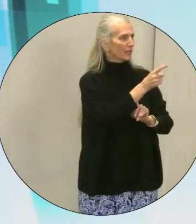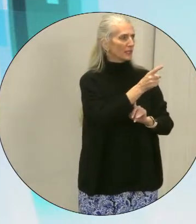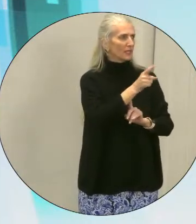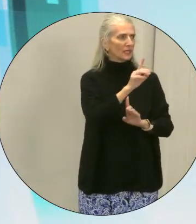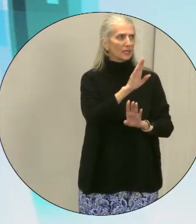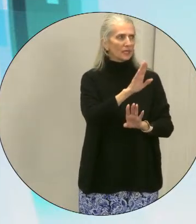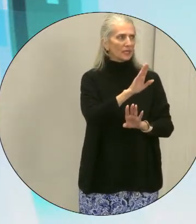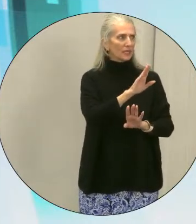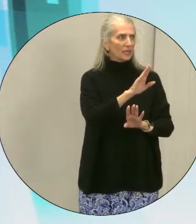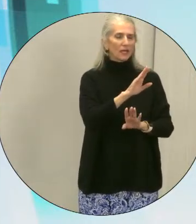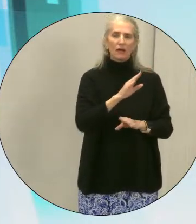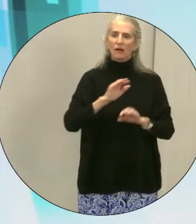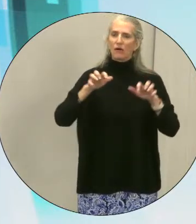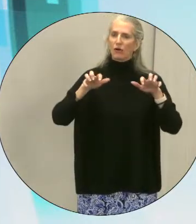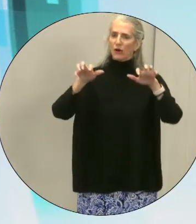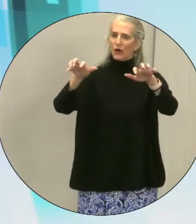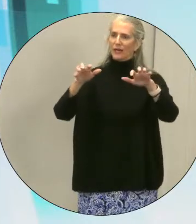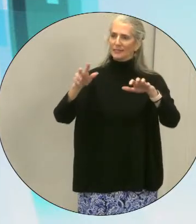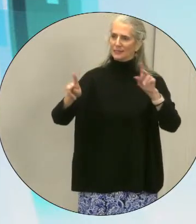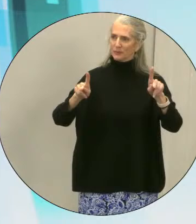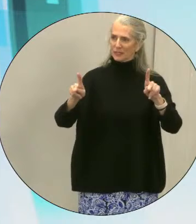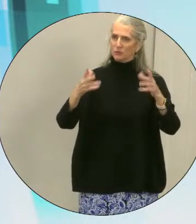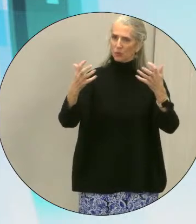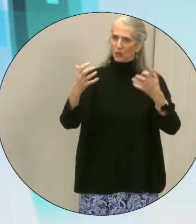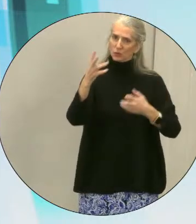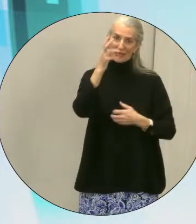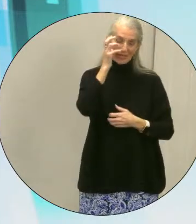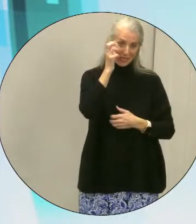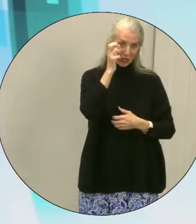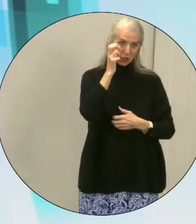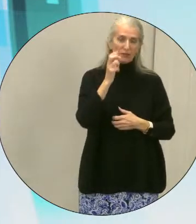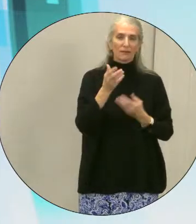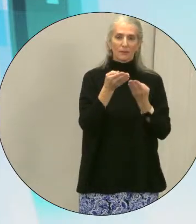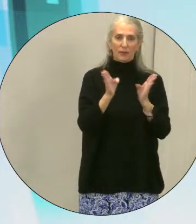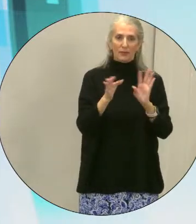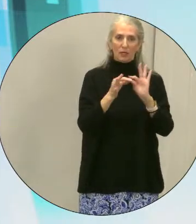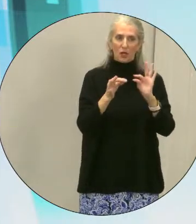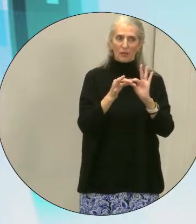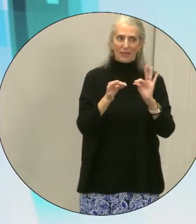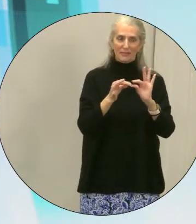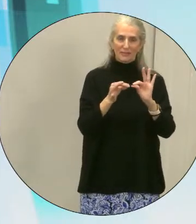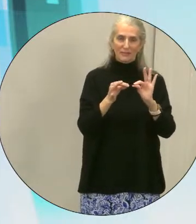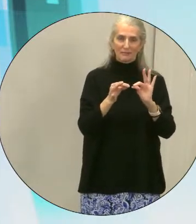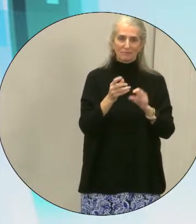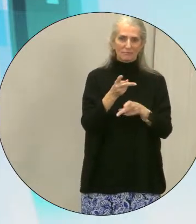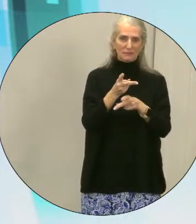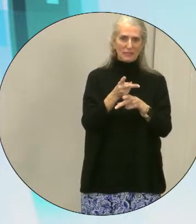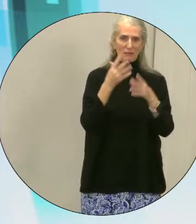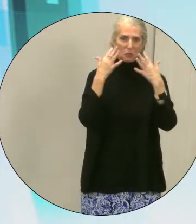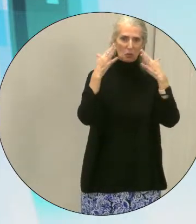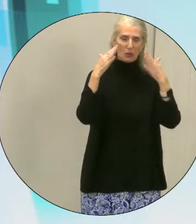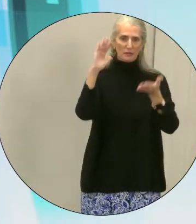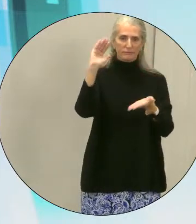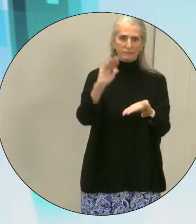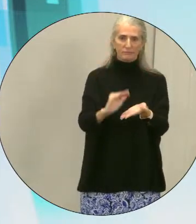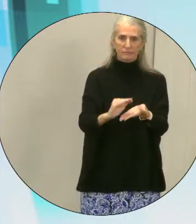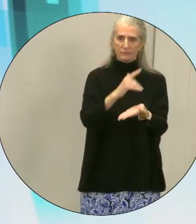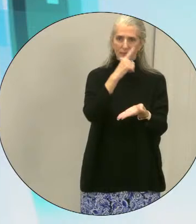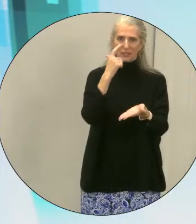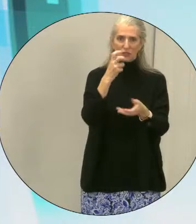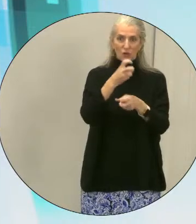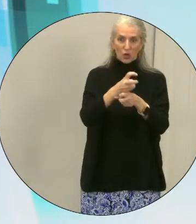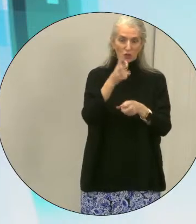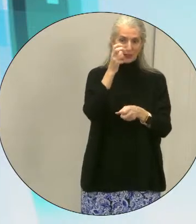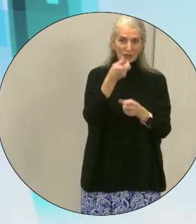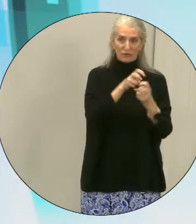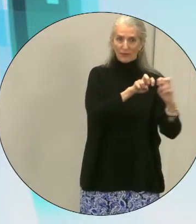time. Audience, please, we want to hear the public comment. Keep the noise down to a minimum. It is hard to hear from this